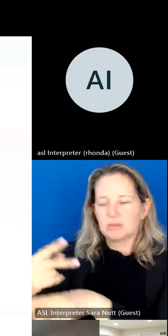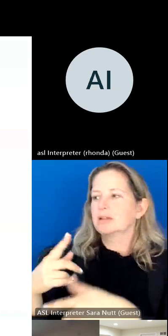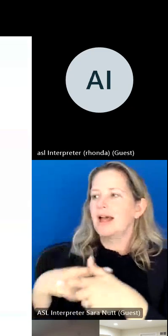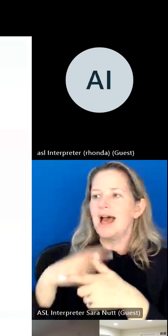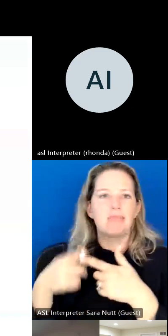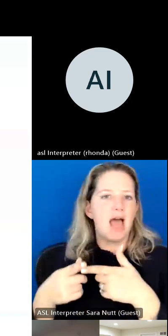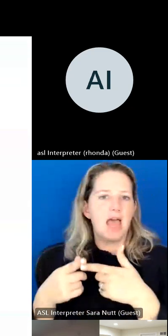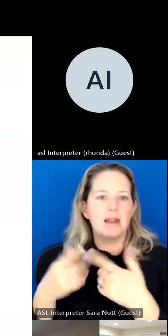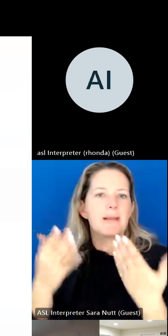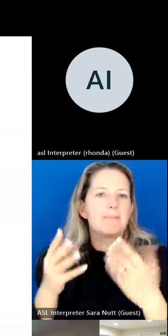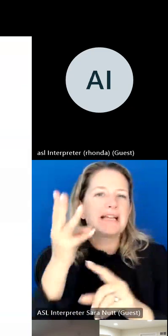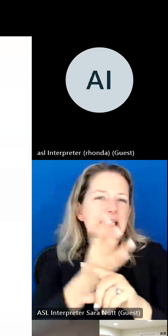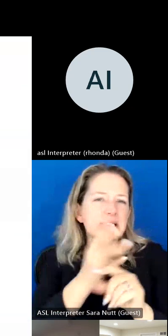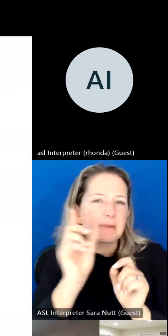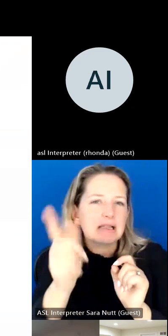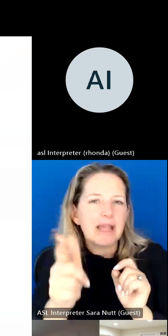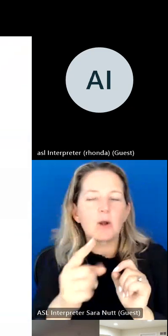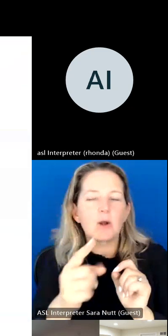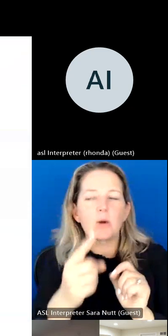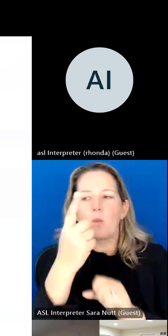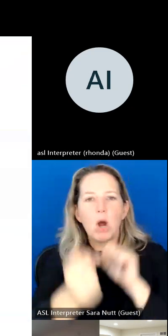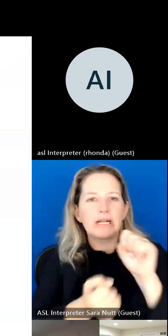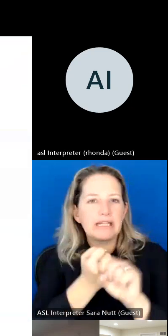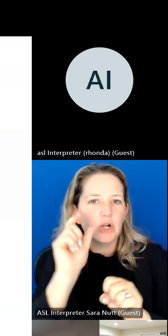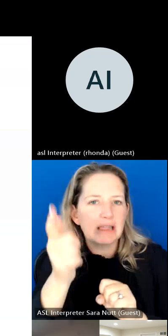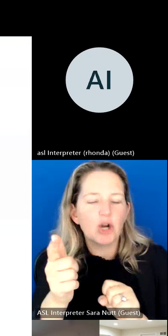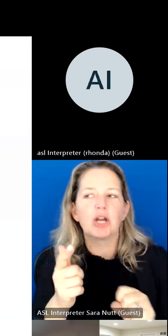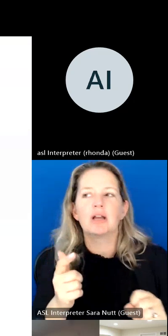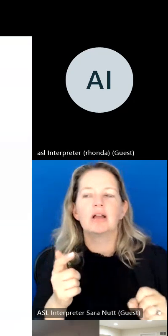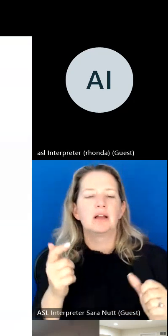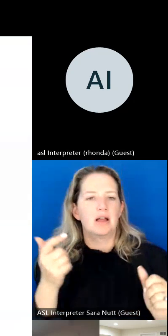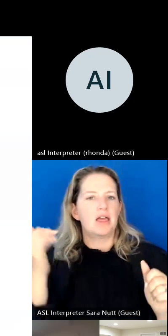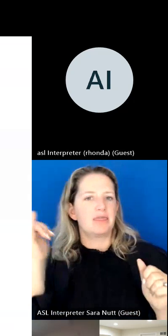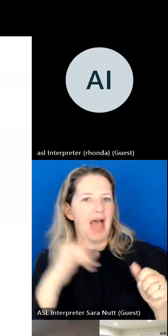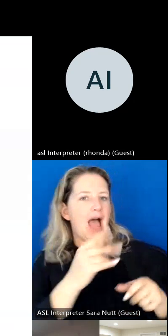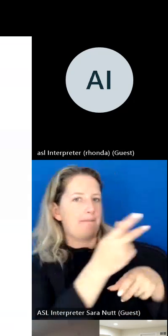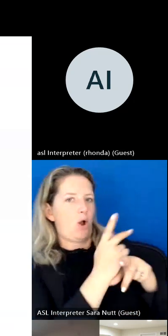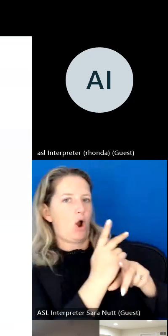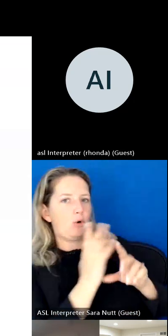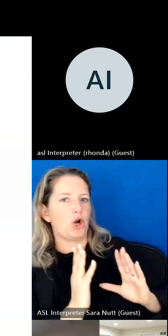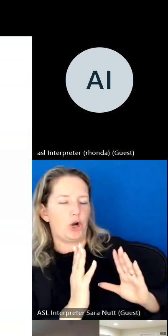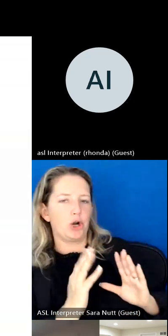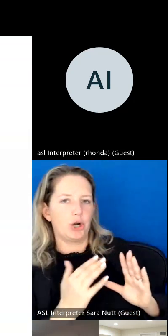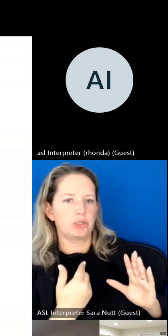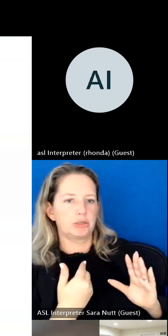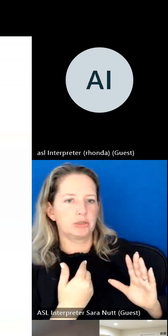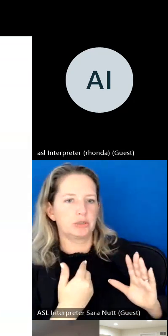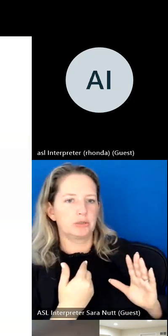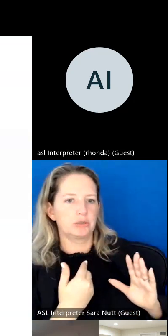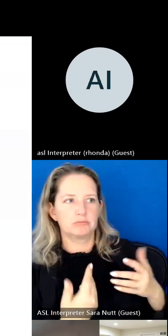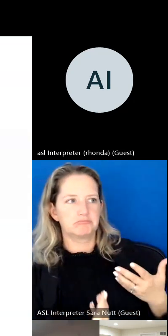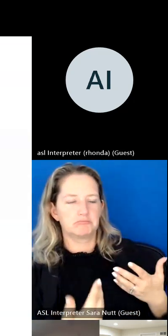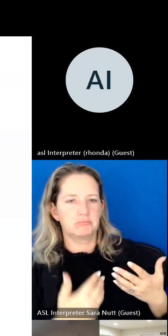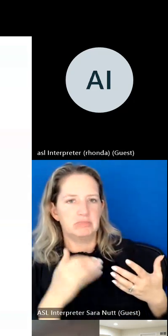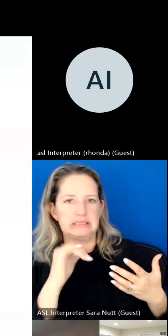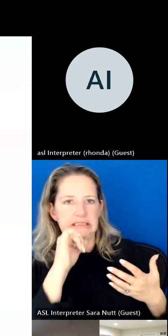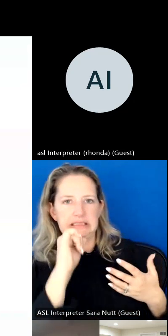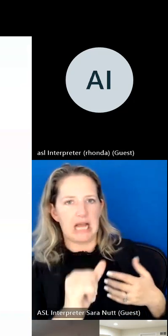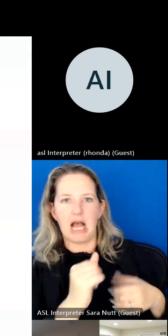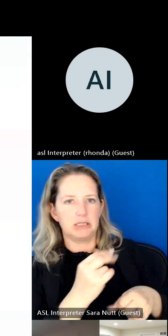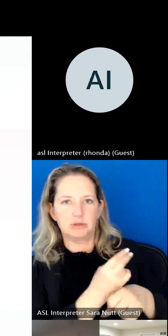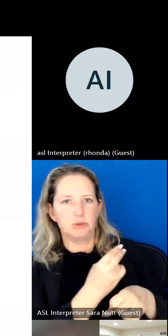be 6 months later or a year later, and the borrower has not drawn down the loan,